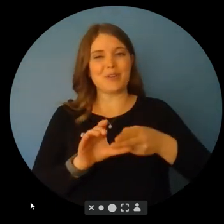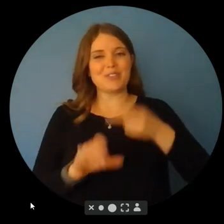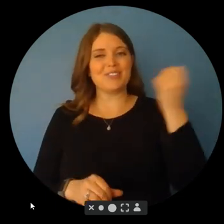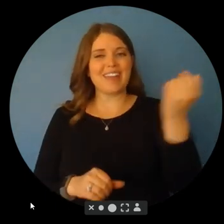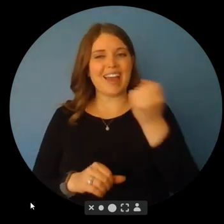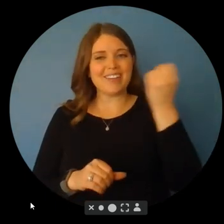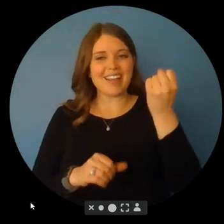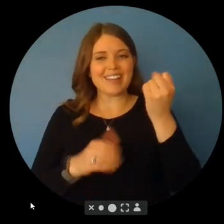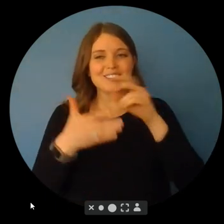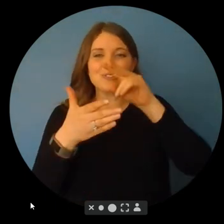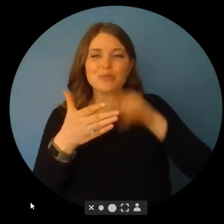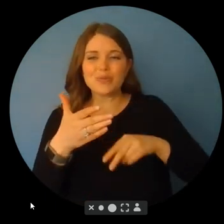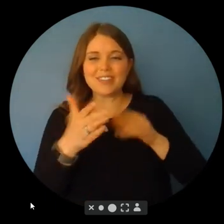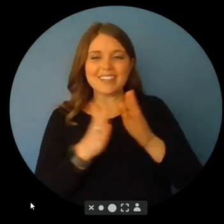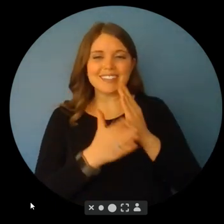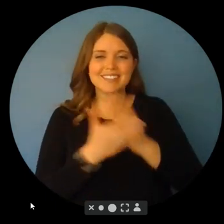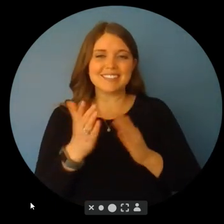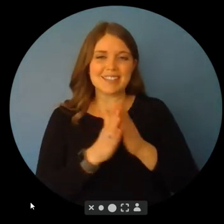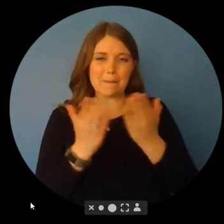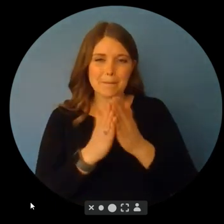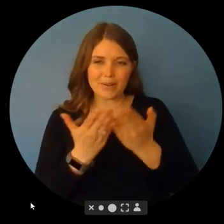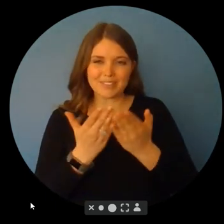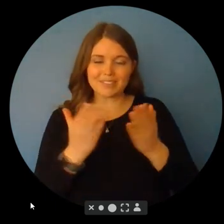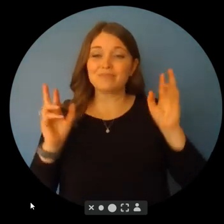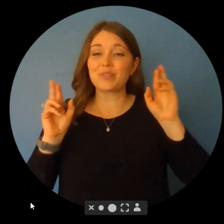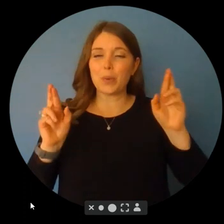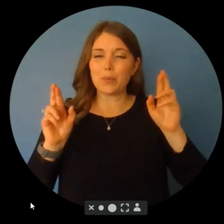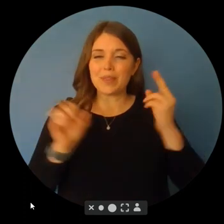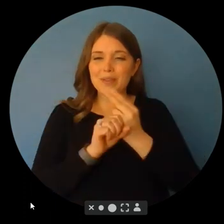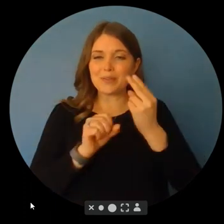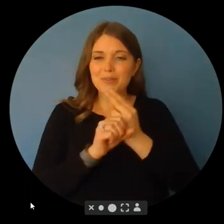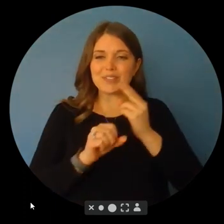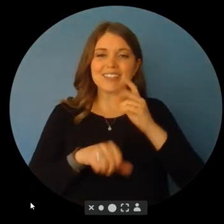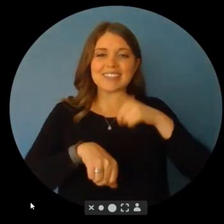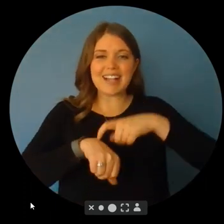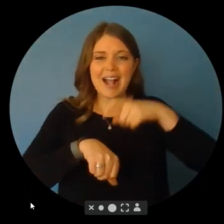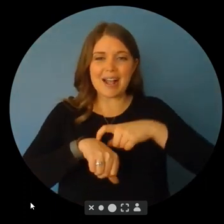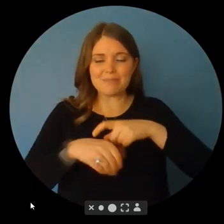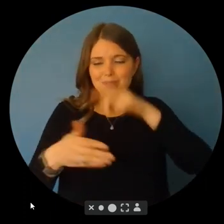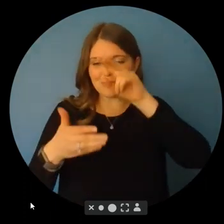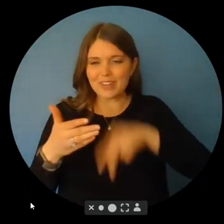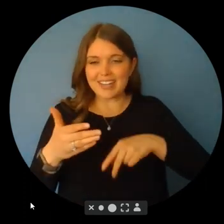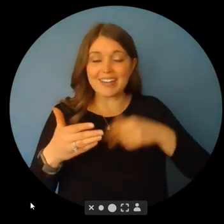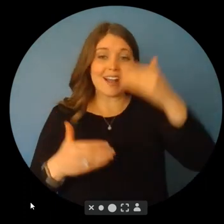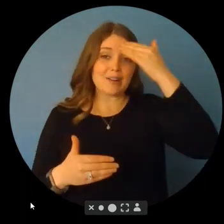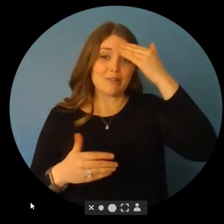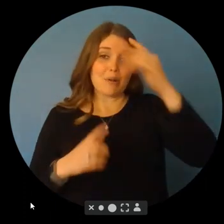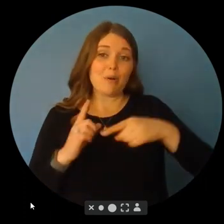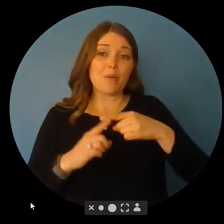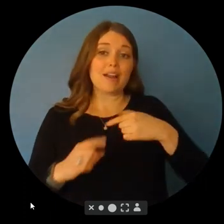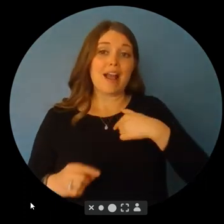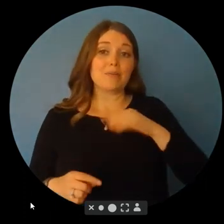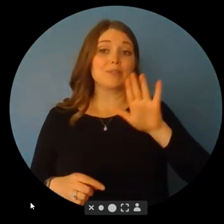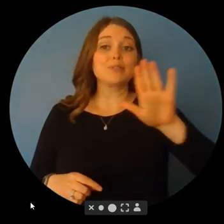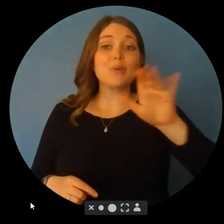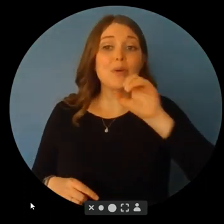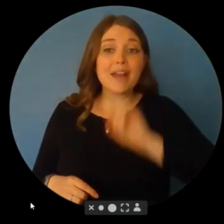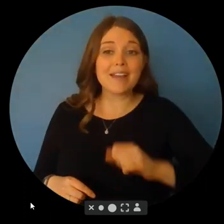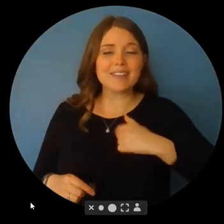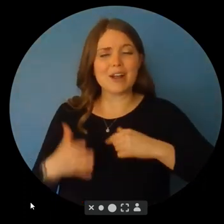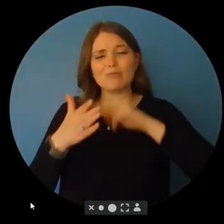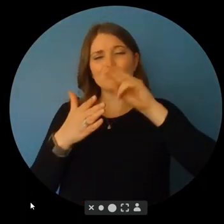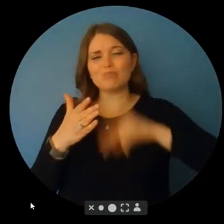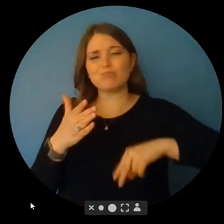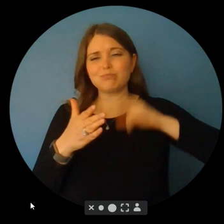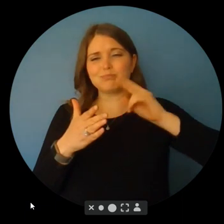just a couple books. I hope that you are taking this time to read. I know when I was your age, I read a lot. I loved reading.